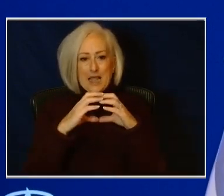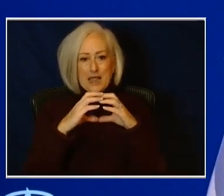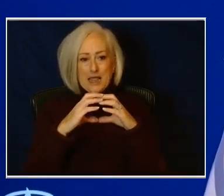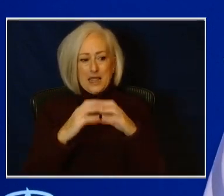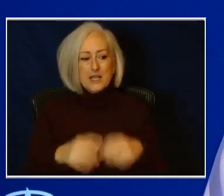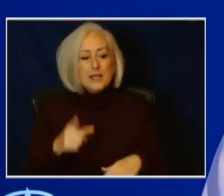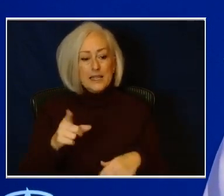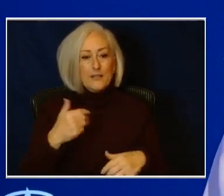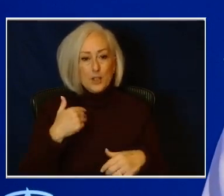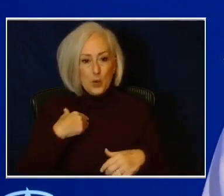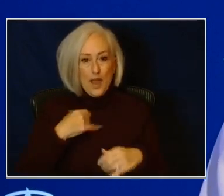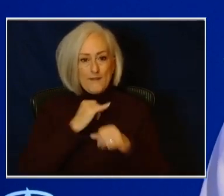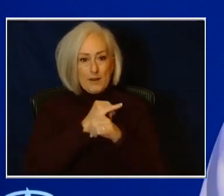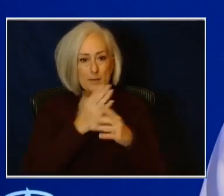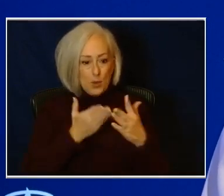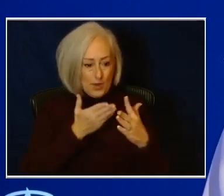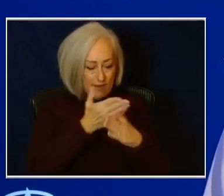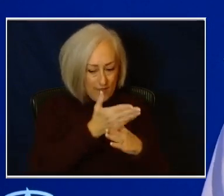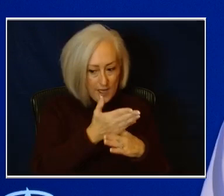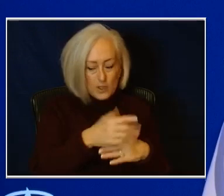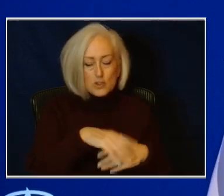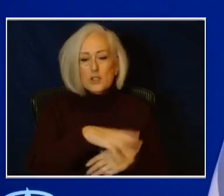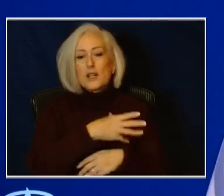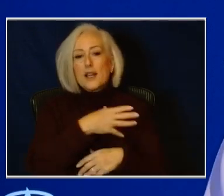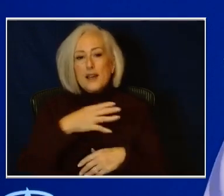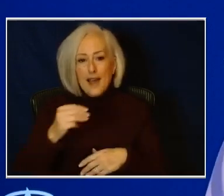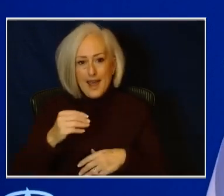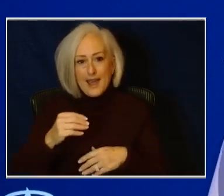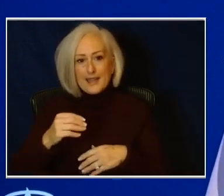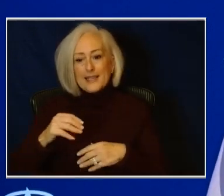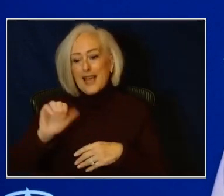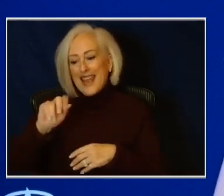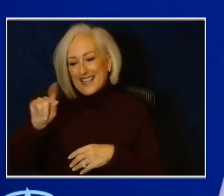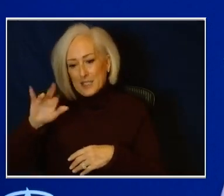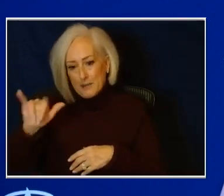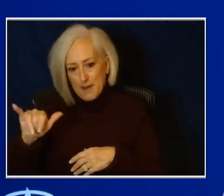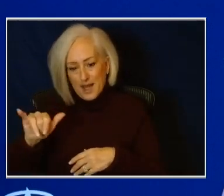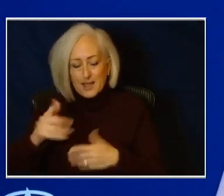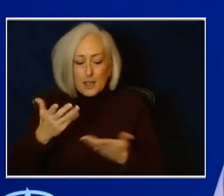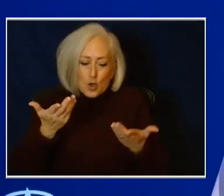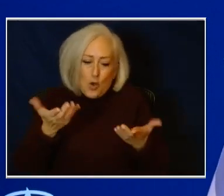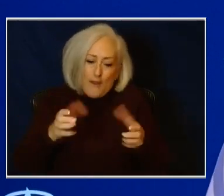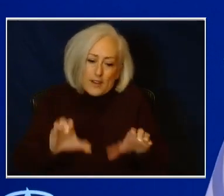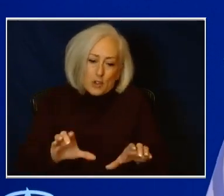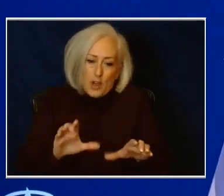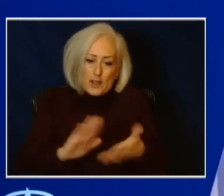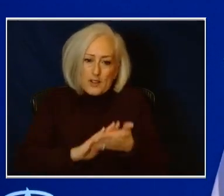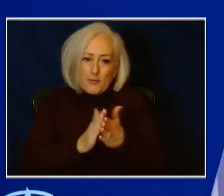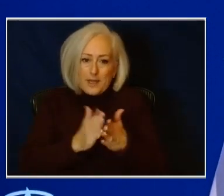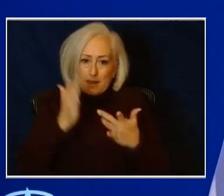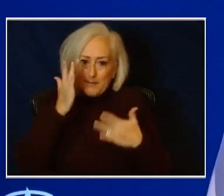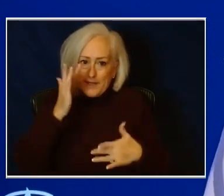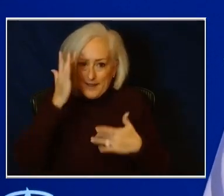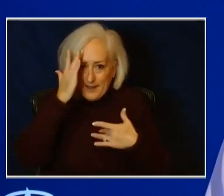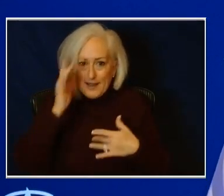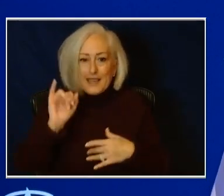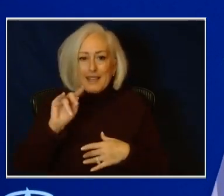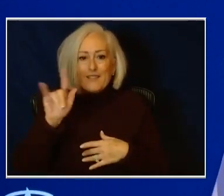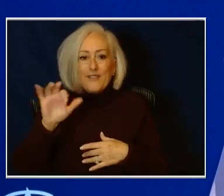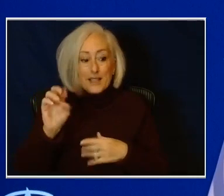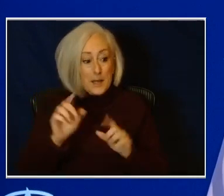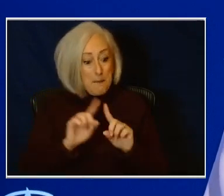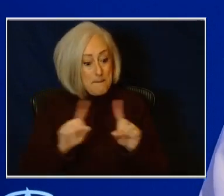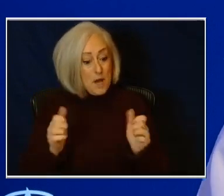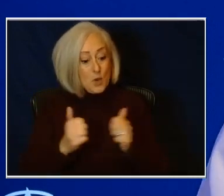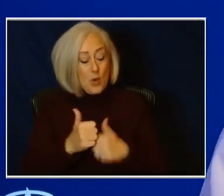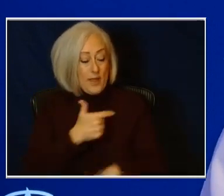you're going to have those higher chances of being infected and that initial infection. But hopefully if you have been vaccinated and the combination